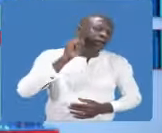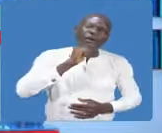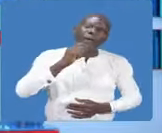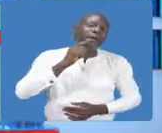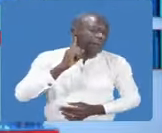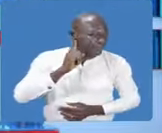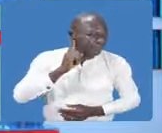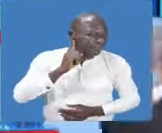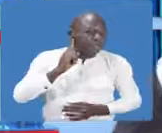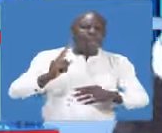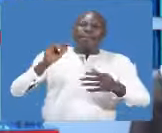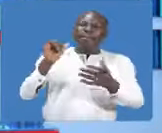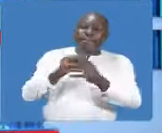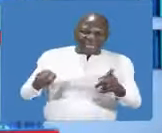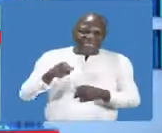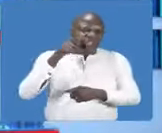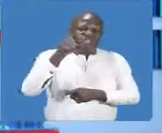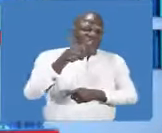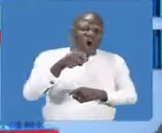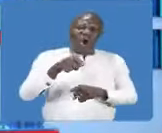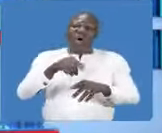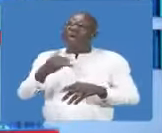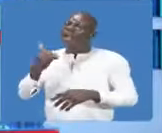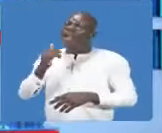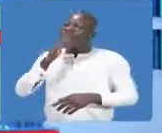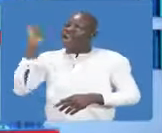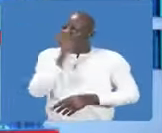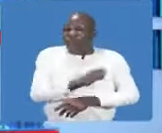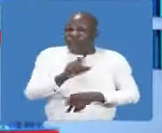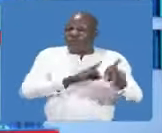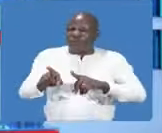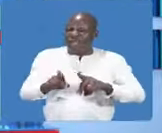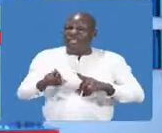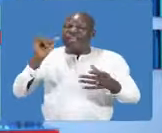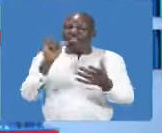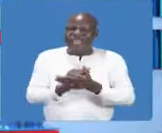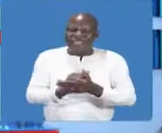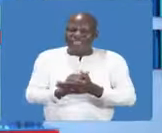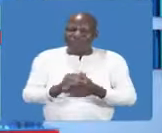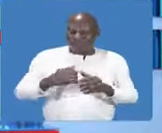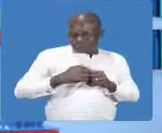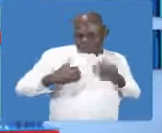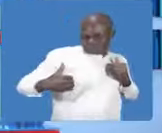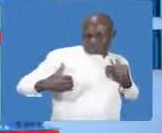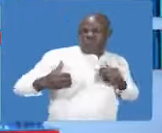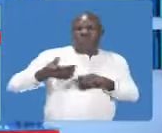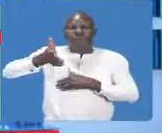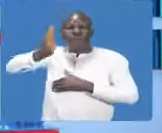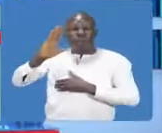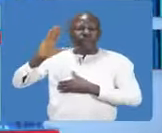asem na muamu muyo ana etetemo efi mu nyankopon ho a entimo kasa kire no a